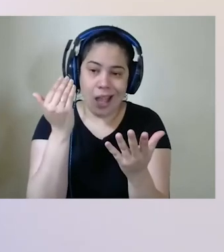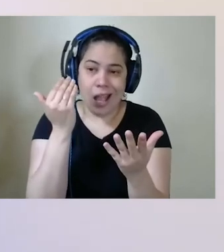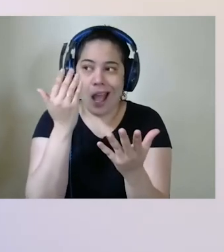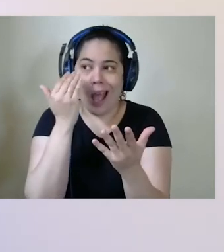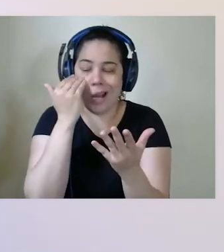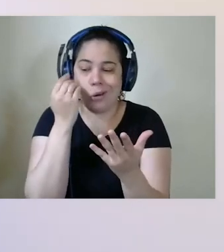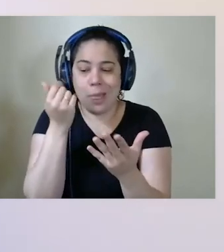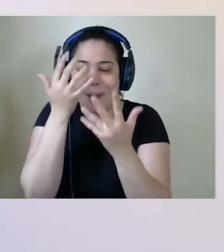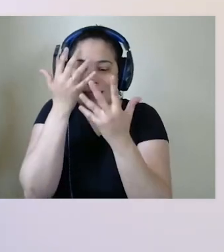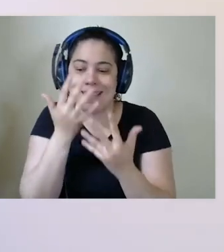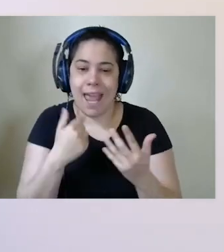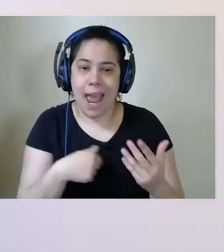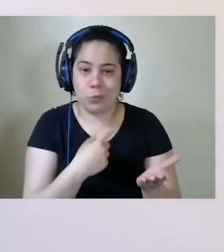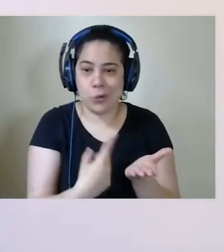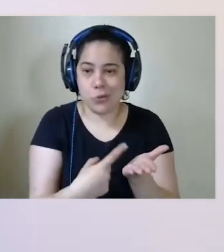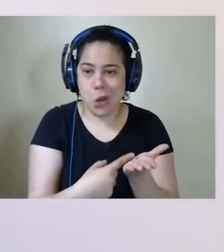how this looks in the brain. And